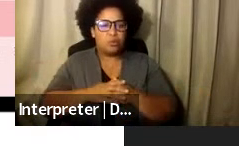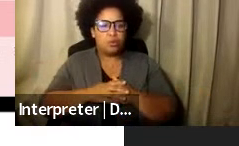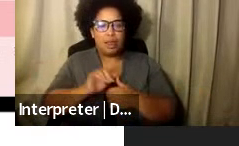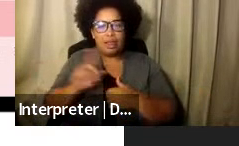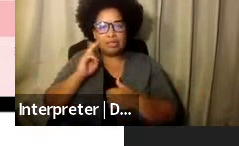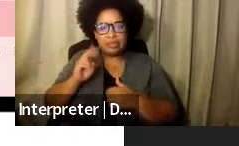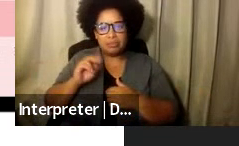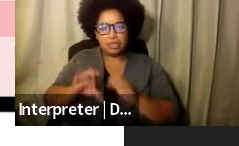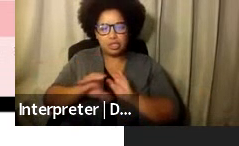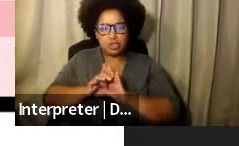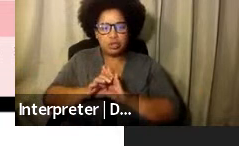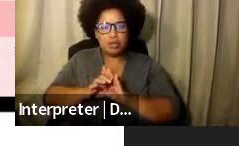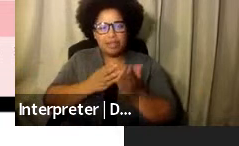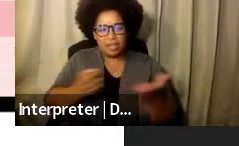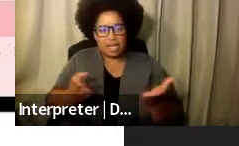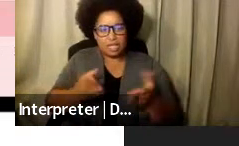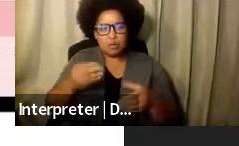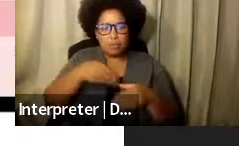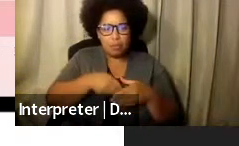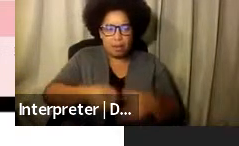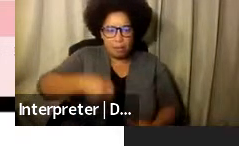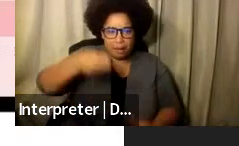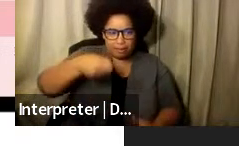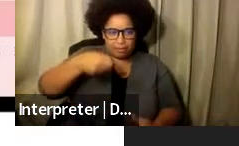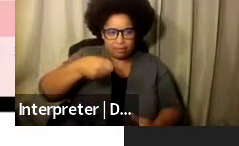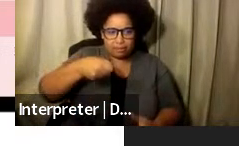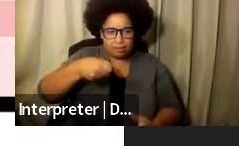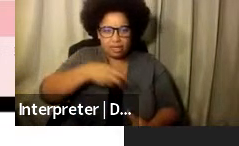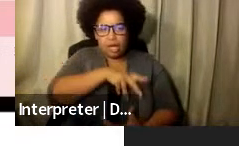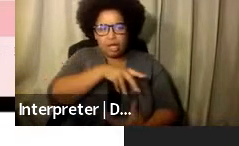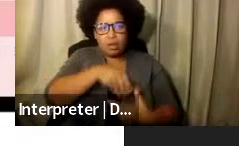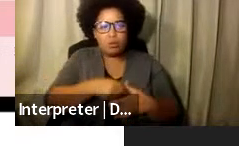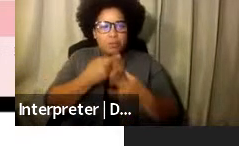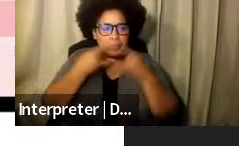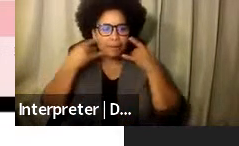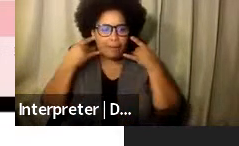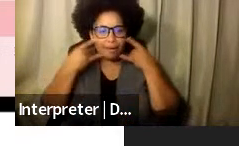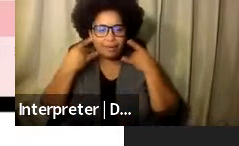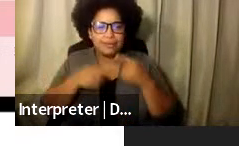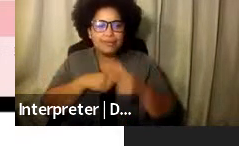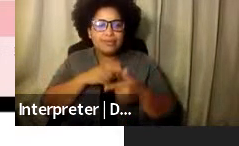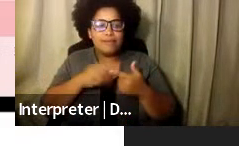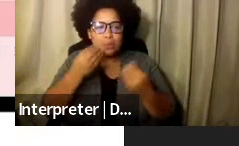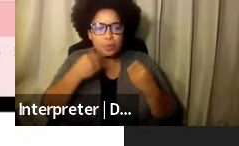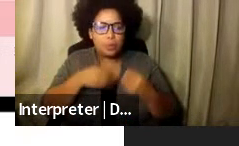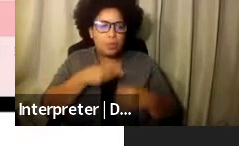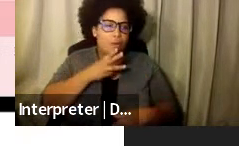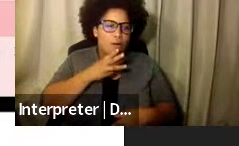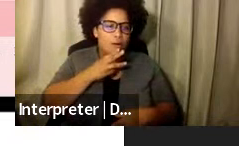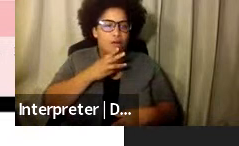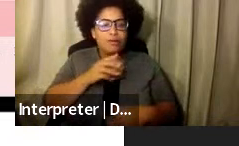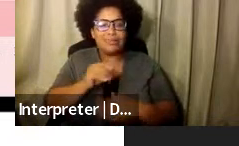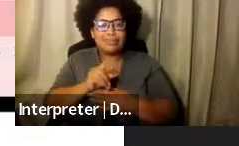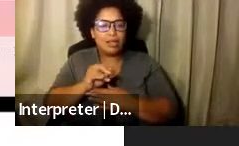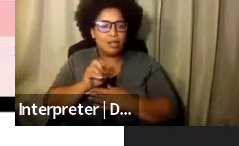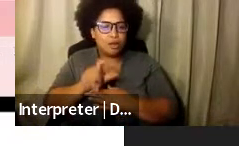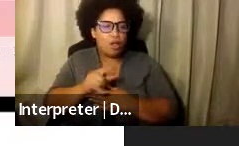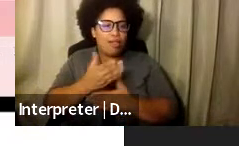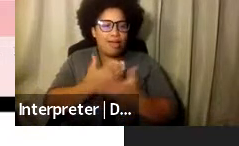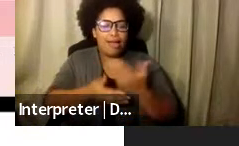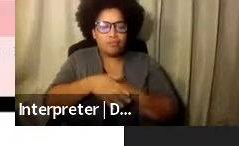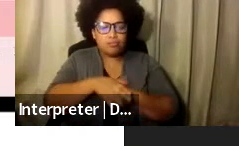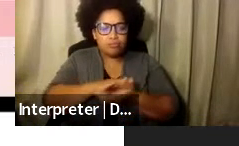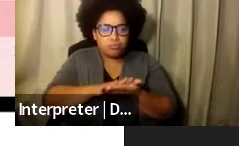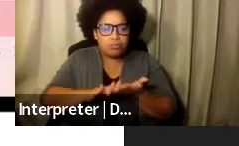is a picture of the items that we have in the bag, including masks, snacks, water, Tylenol, hand sanitizer,